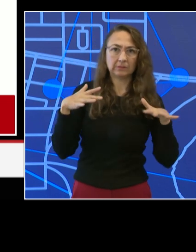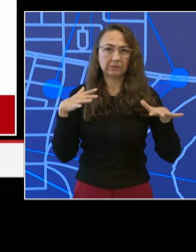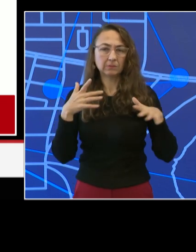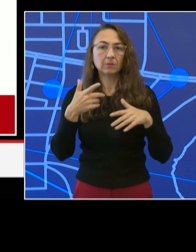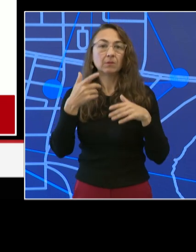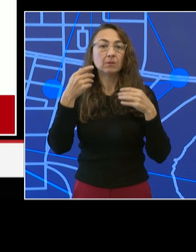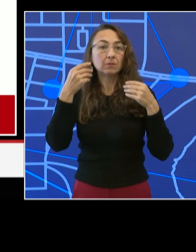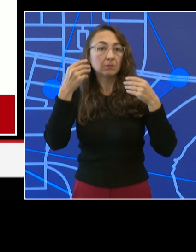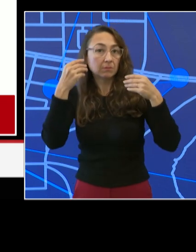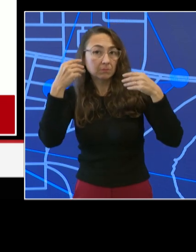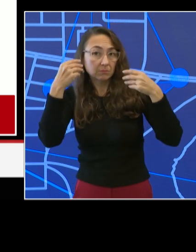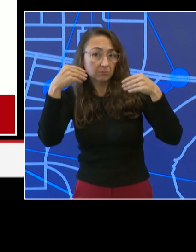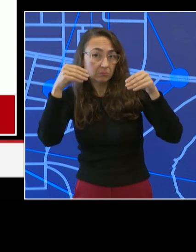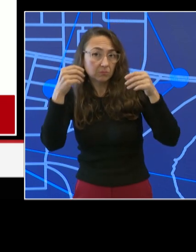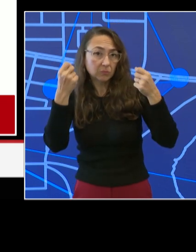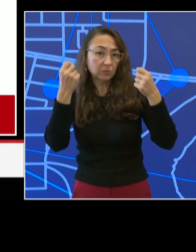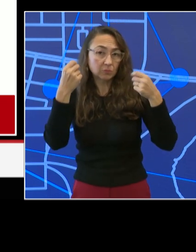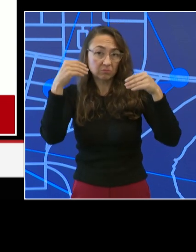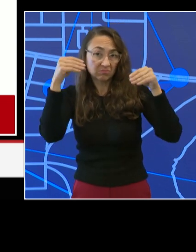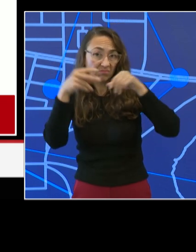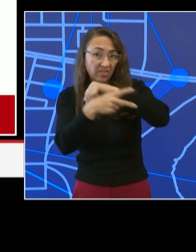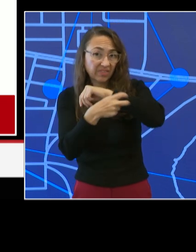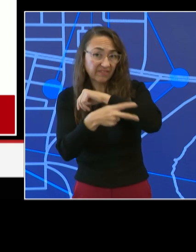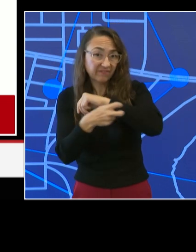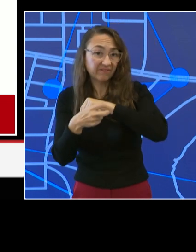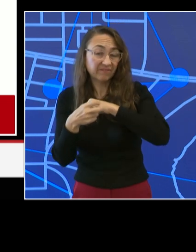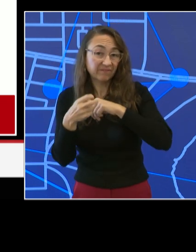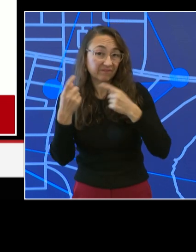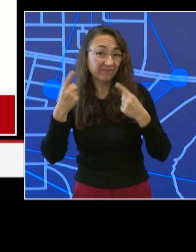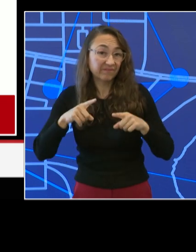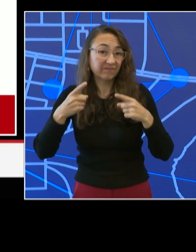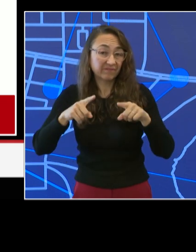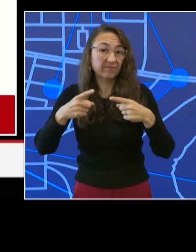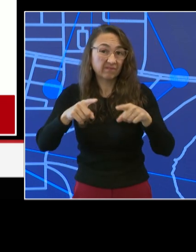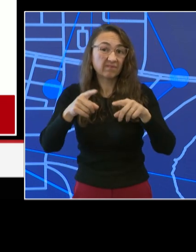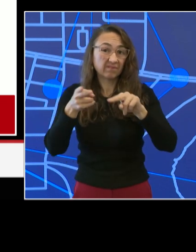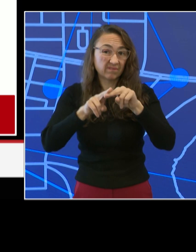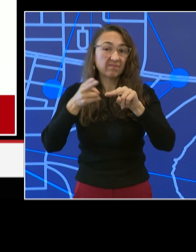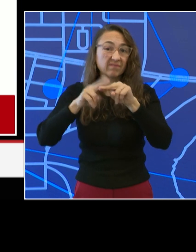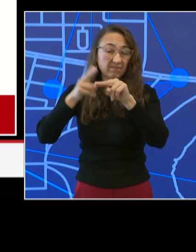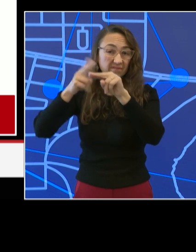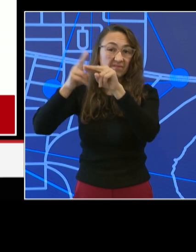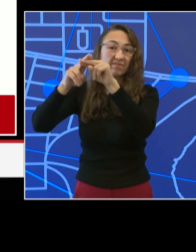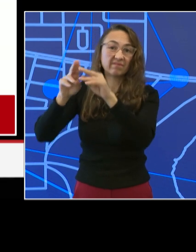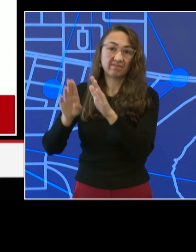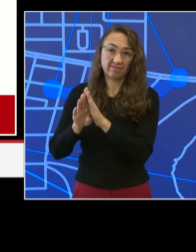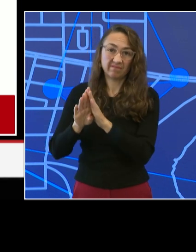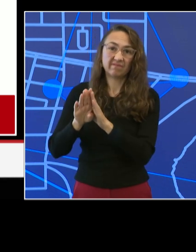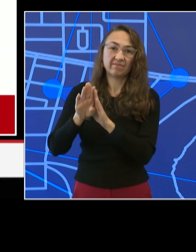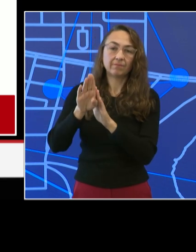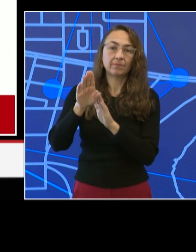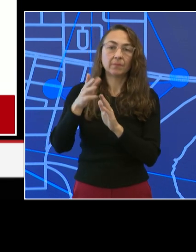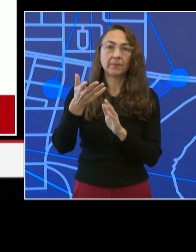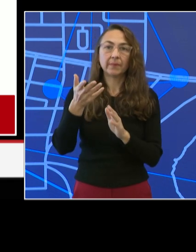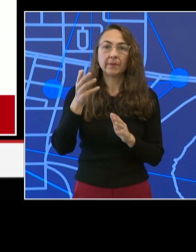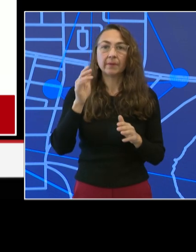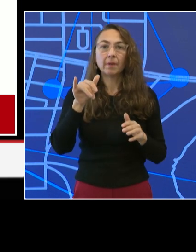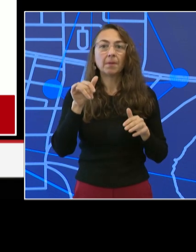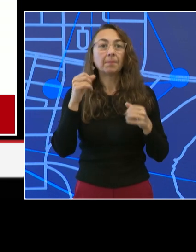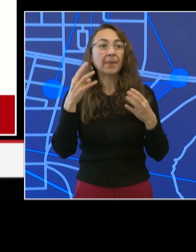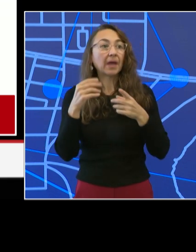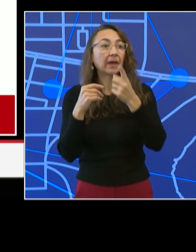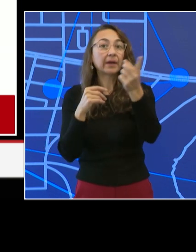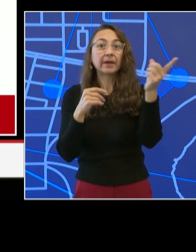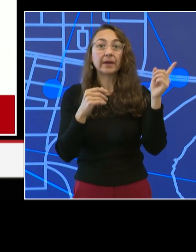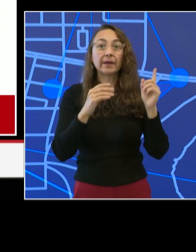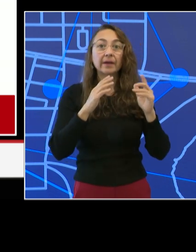the country in organized retail theft. And so working very closely with our retailers, large and small, and our residents who